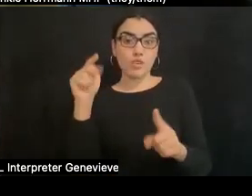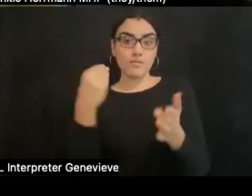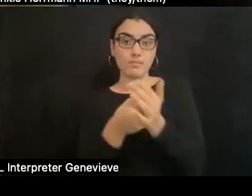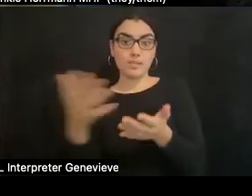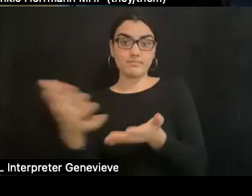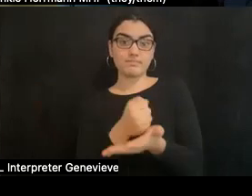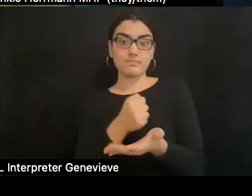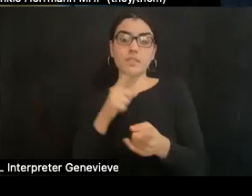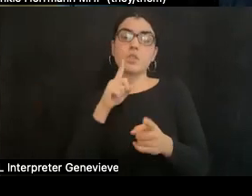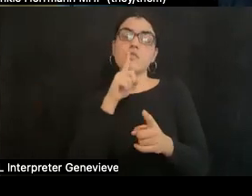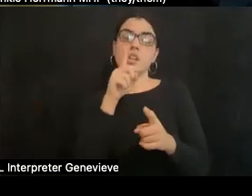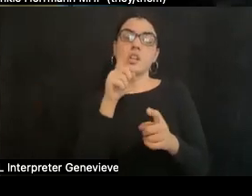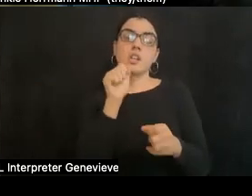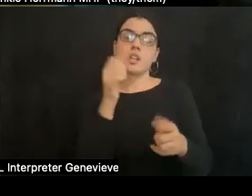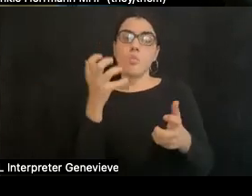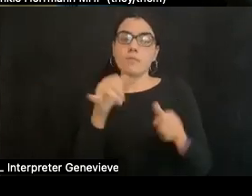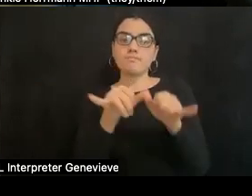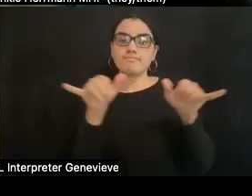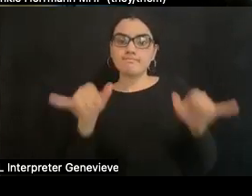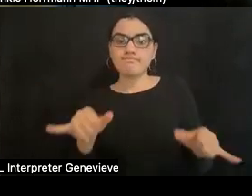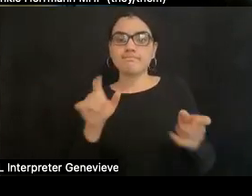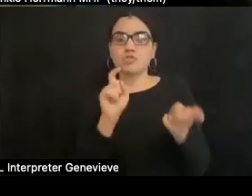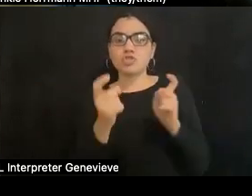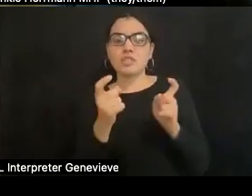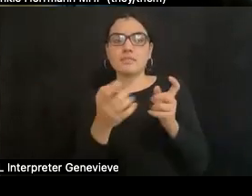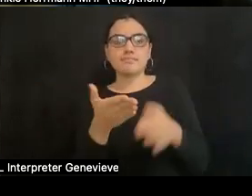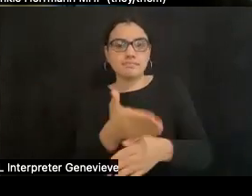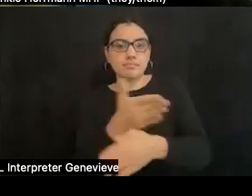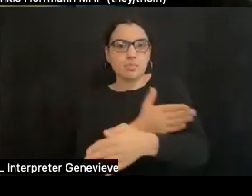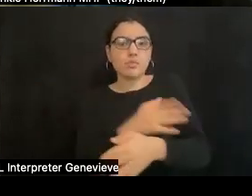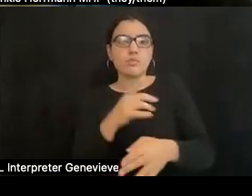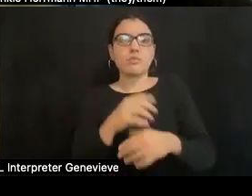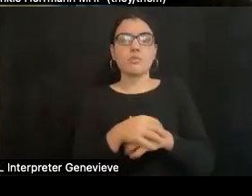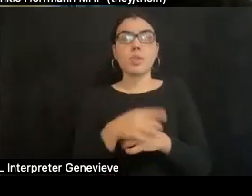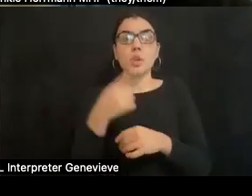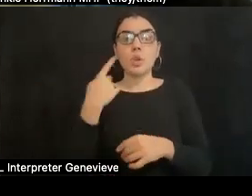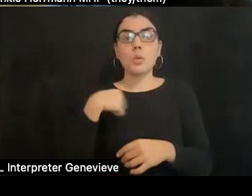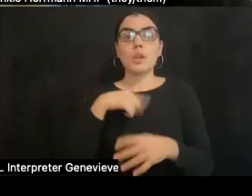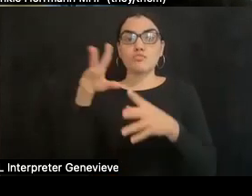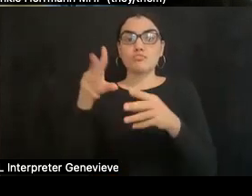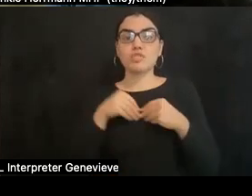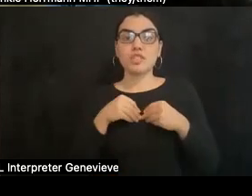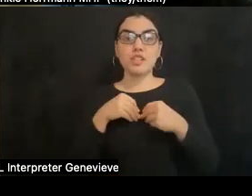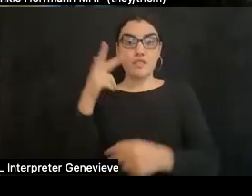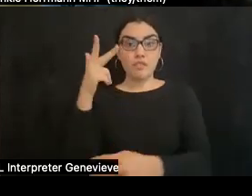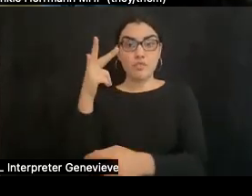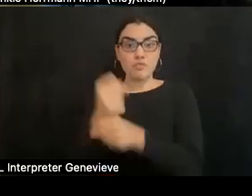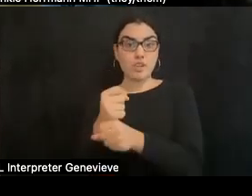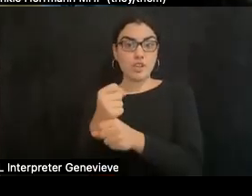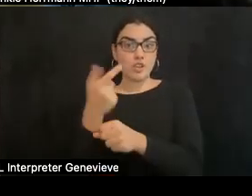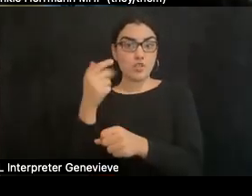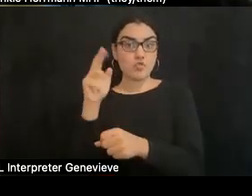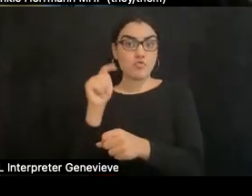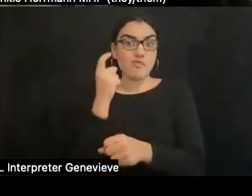systemic change through the Vanna Marengen Foundation. And we're fortunate to receive a 3-year grant that was just recently extended for a 4th